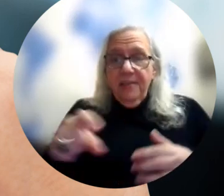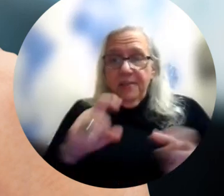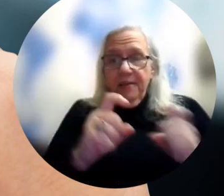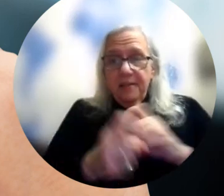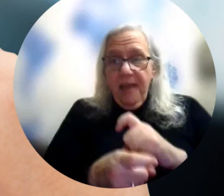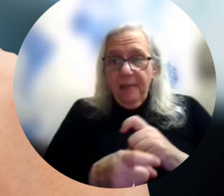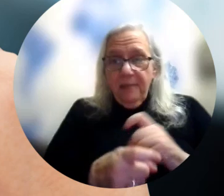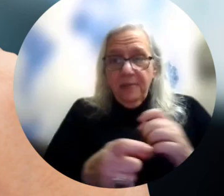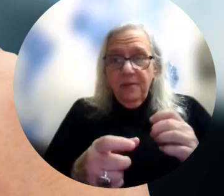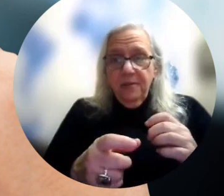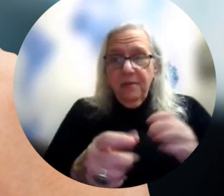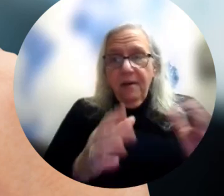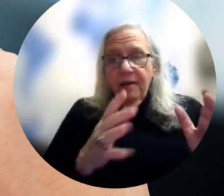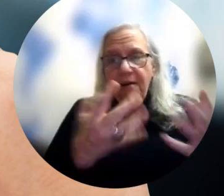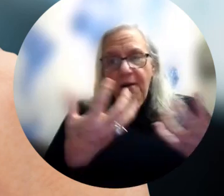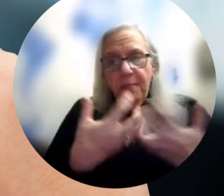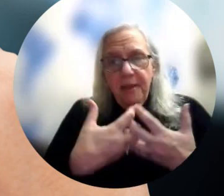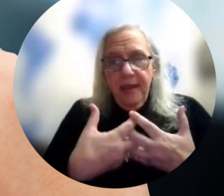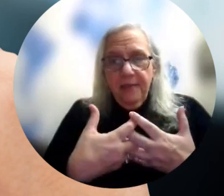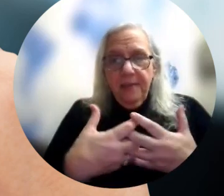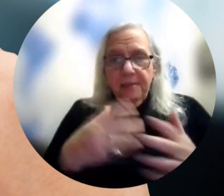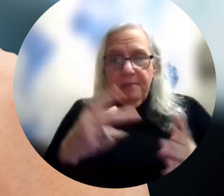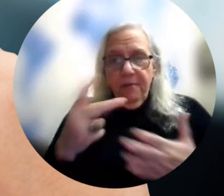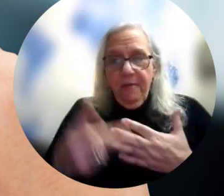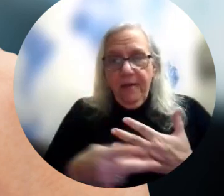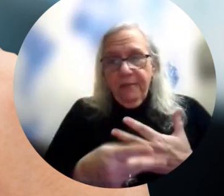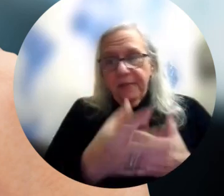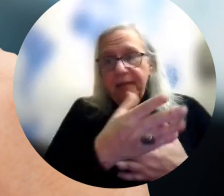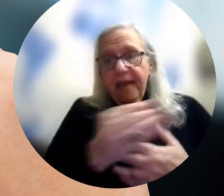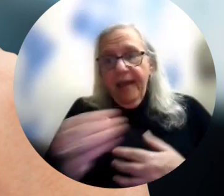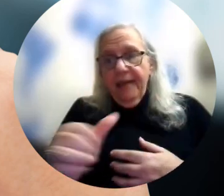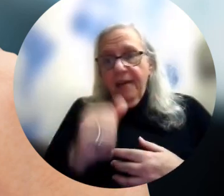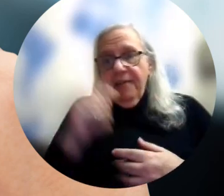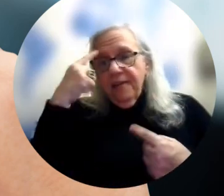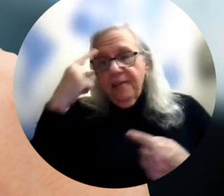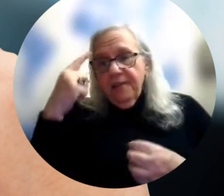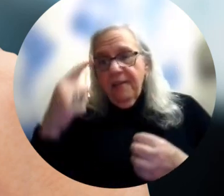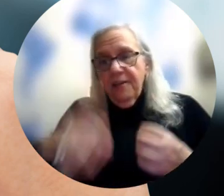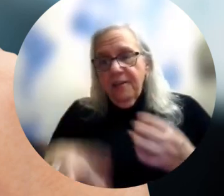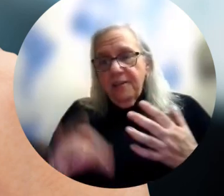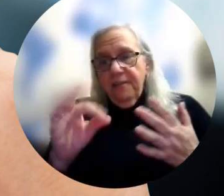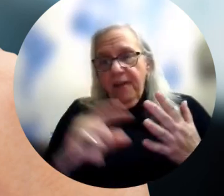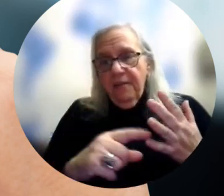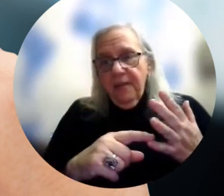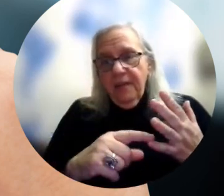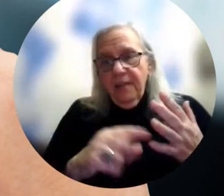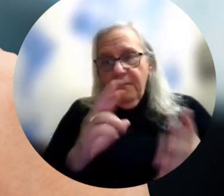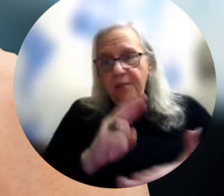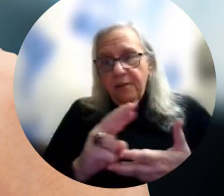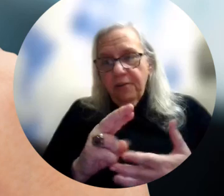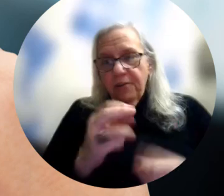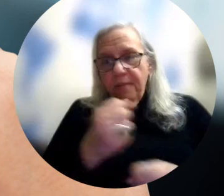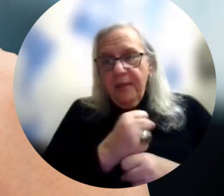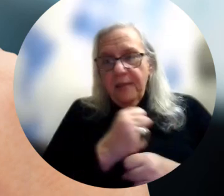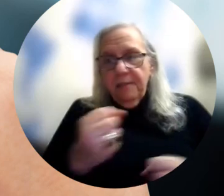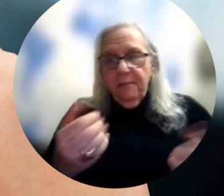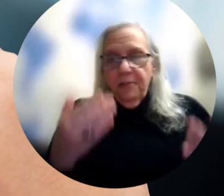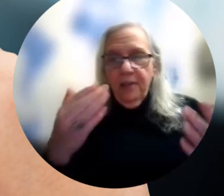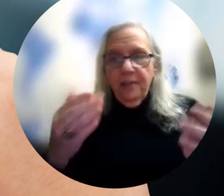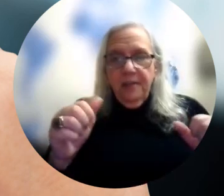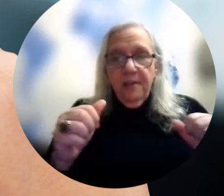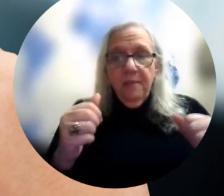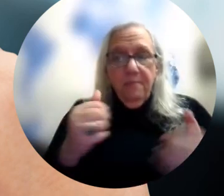may need to adapt to accommodate these programs, and other considerations found in the research to make